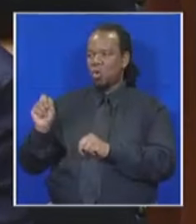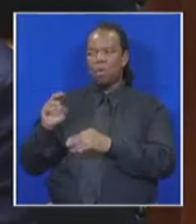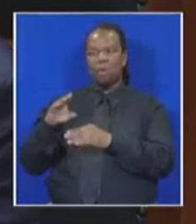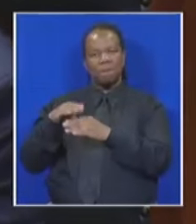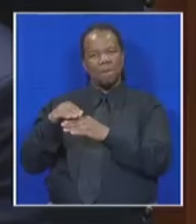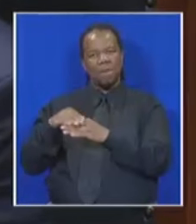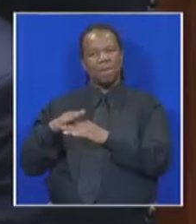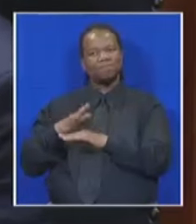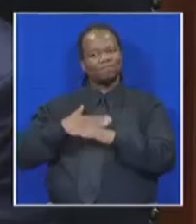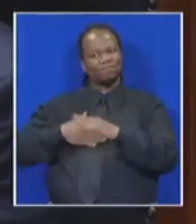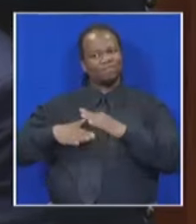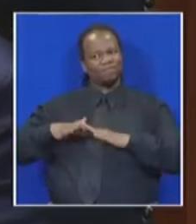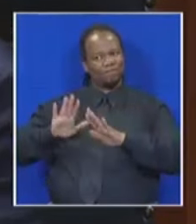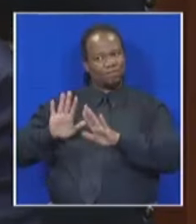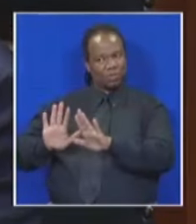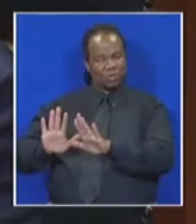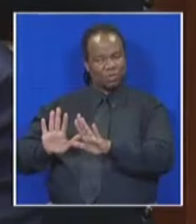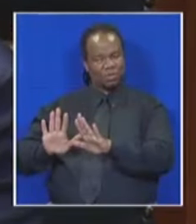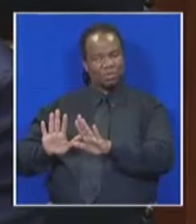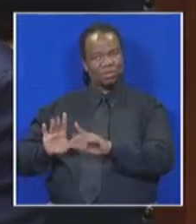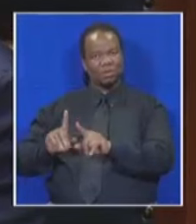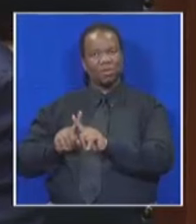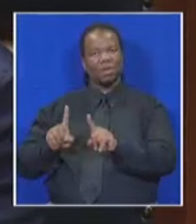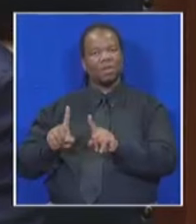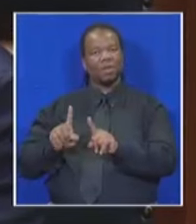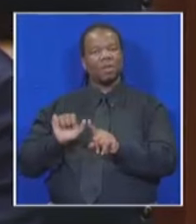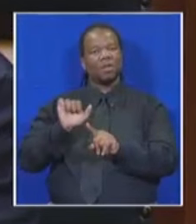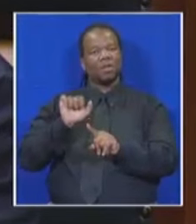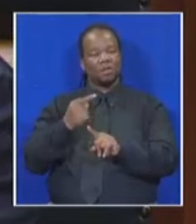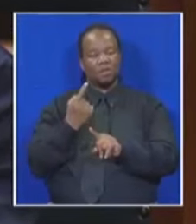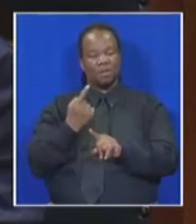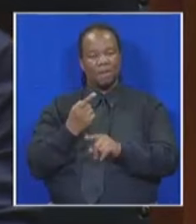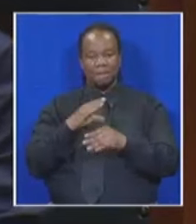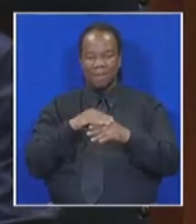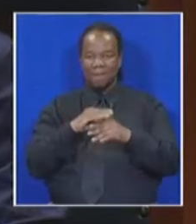minute. Members ought to express themselves